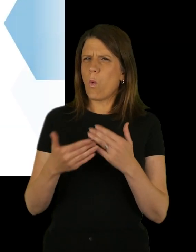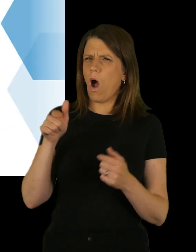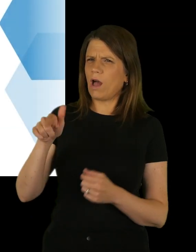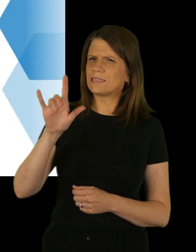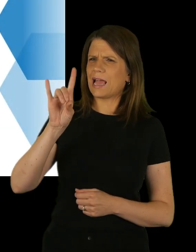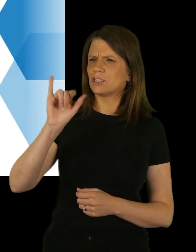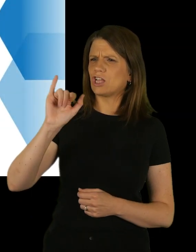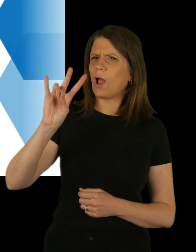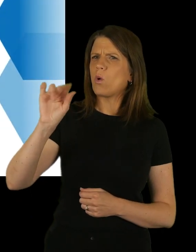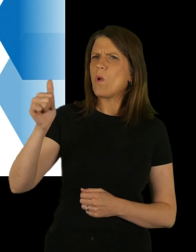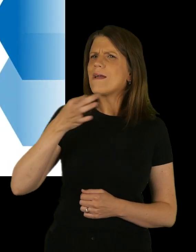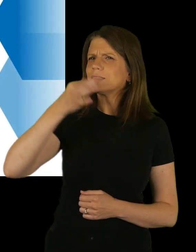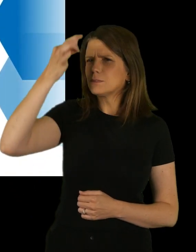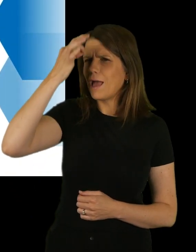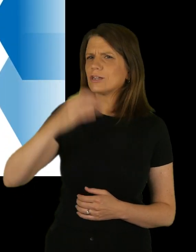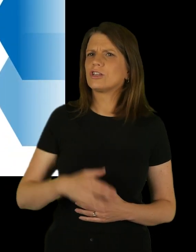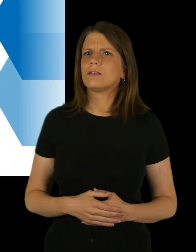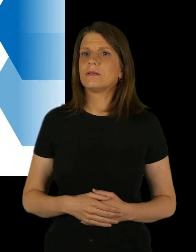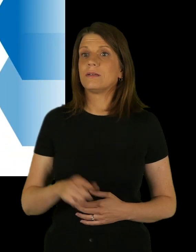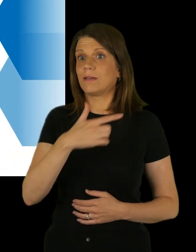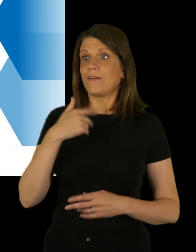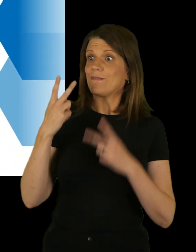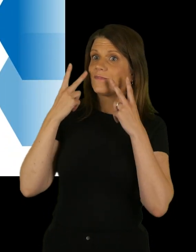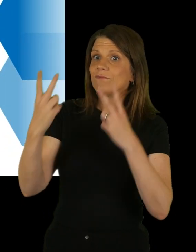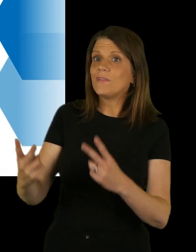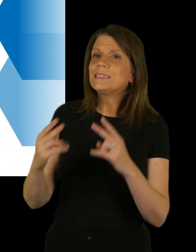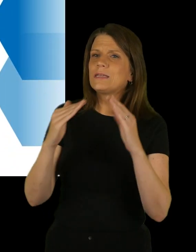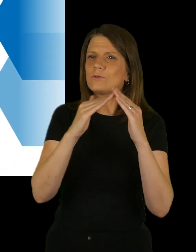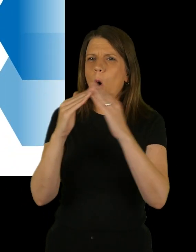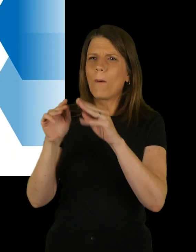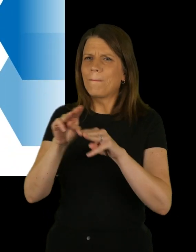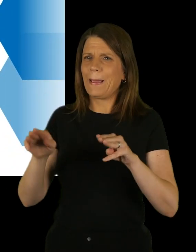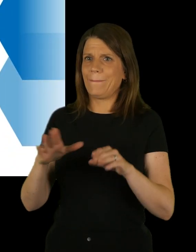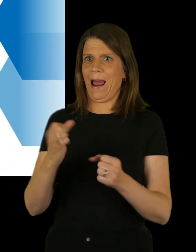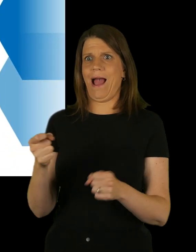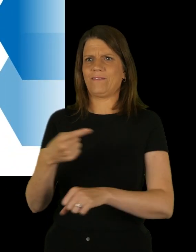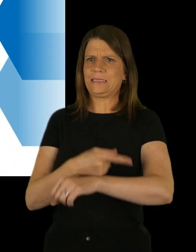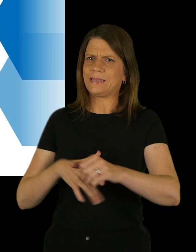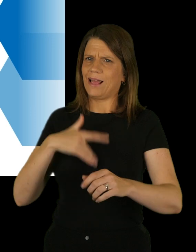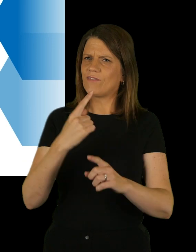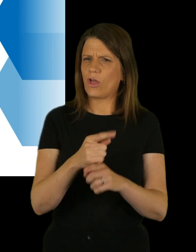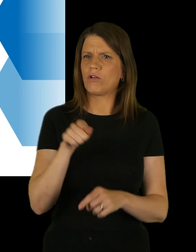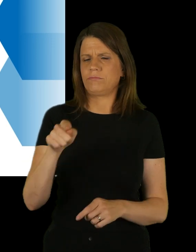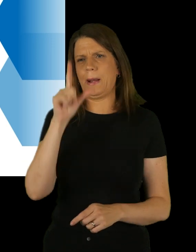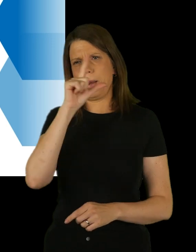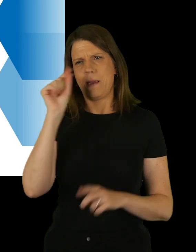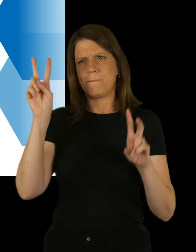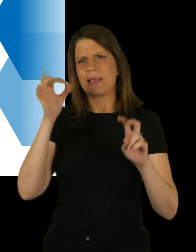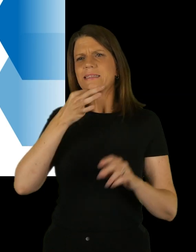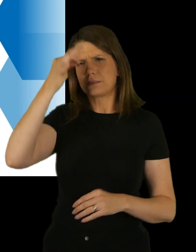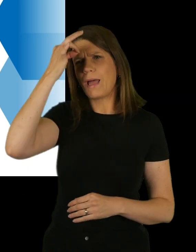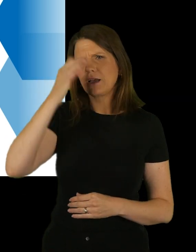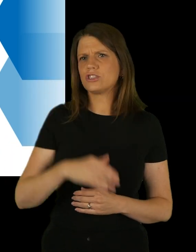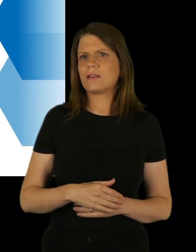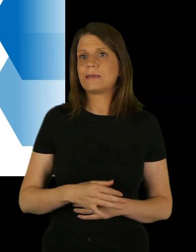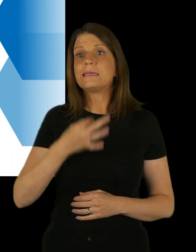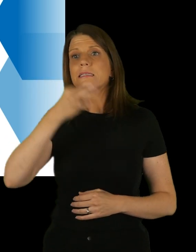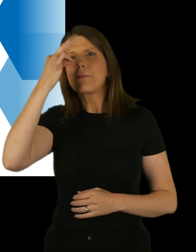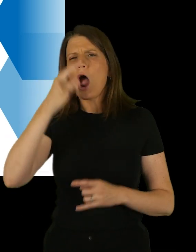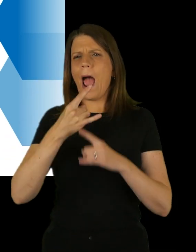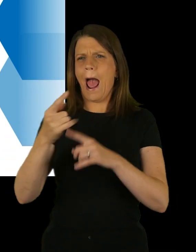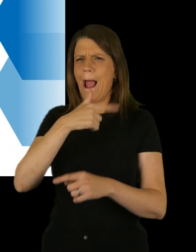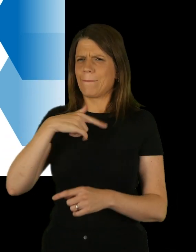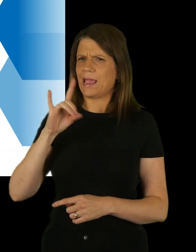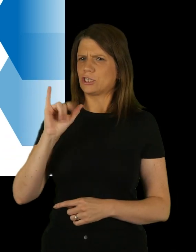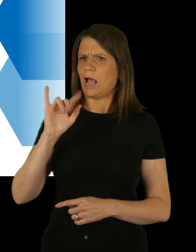What is a HIQA inspection? We visit the homes that people with a disability live in. This is called an inspection. An inspection